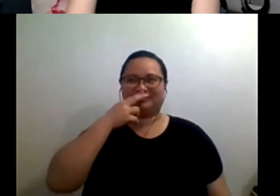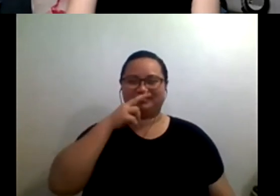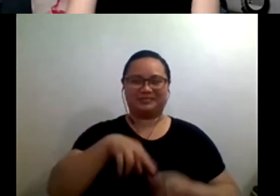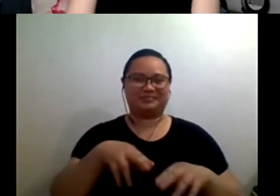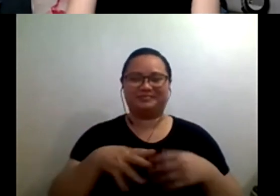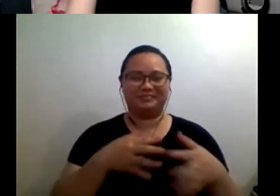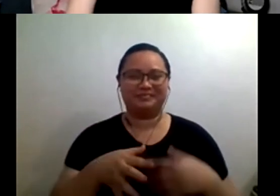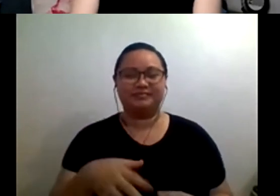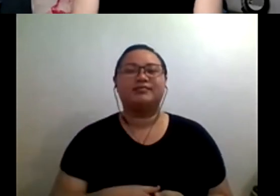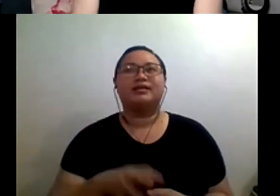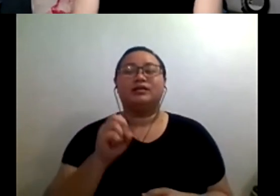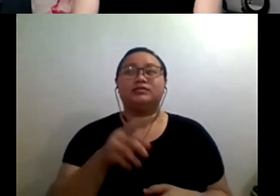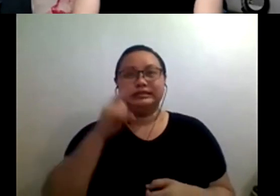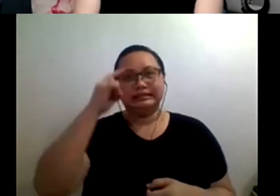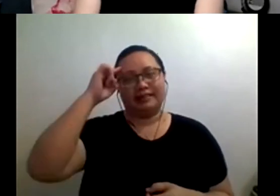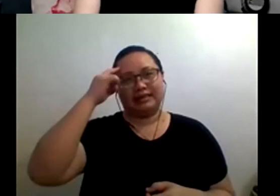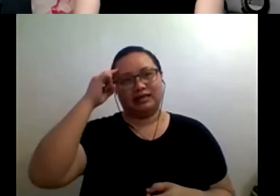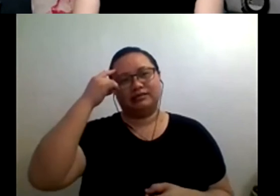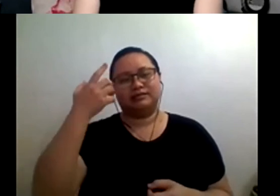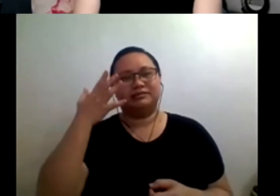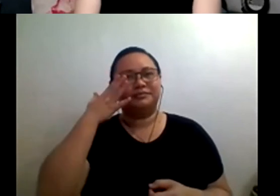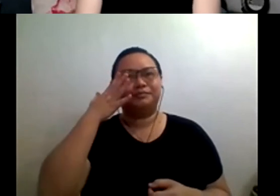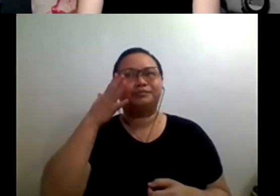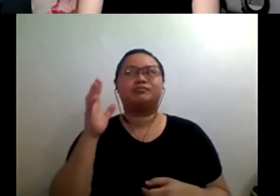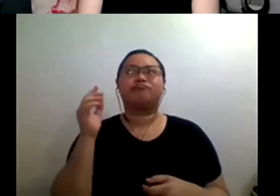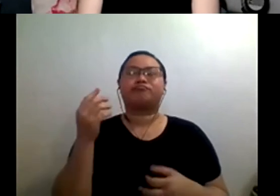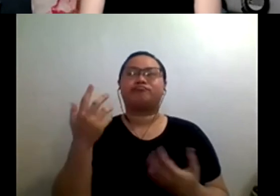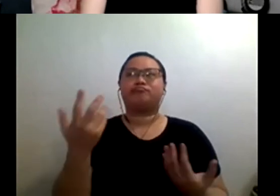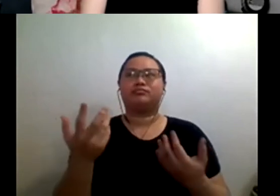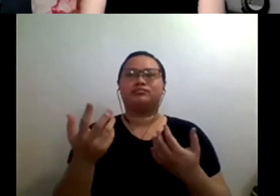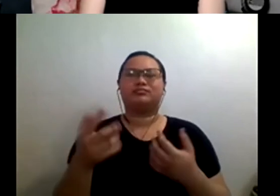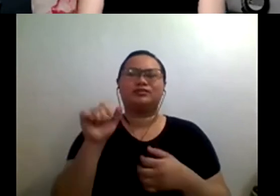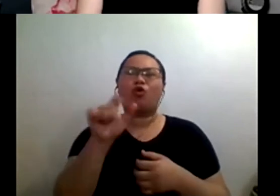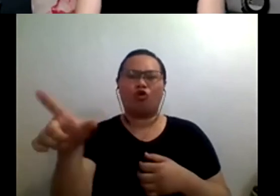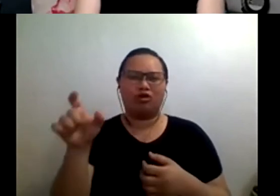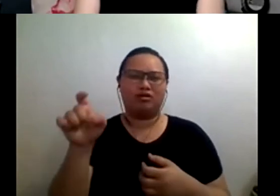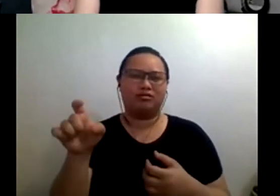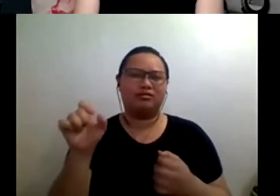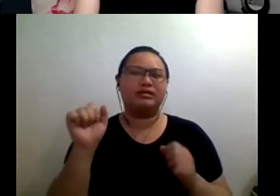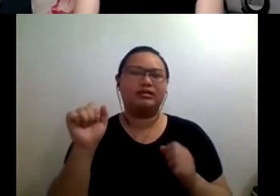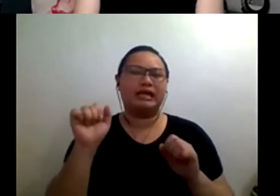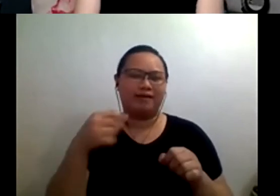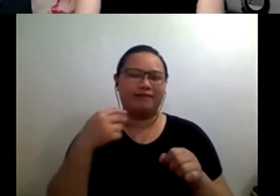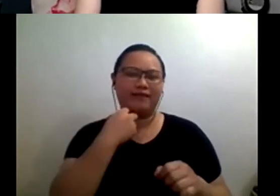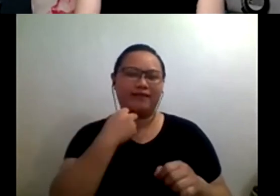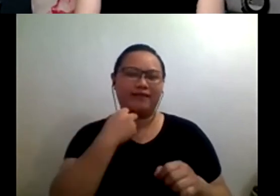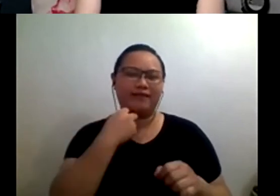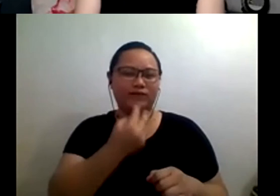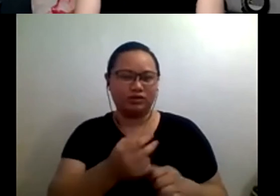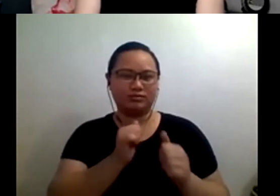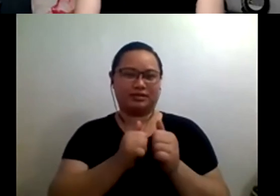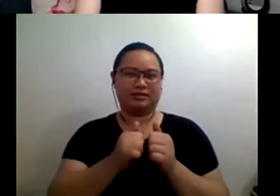if we believe that everyone deserves a voice, regardless kung gaano kamali yan, then we will extend